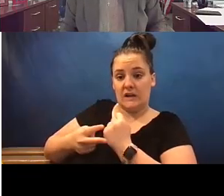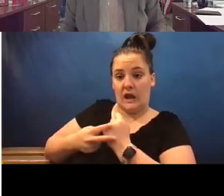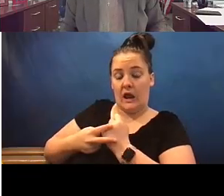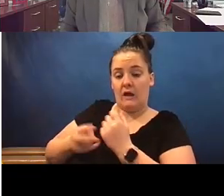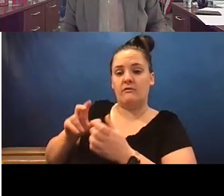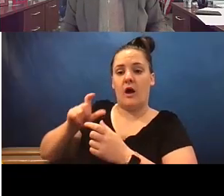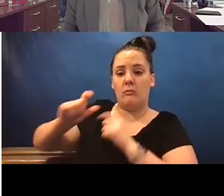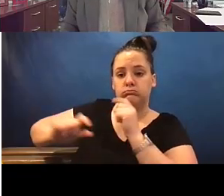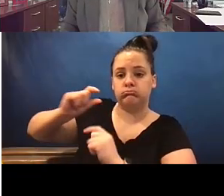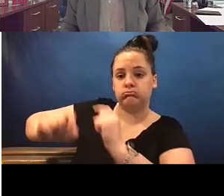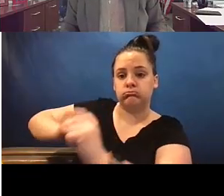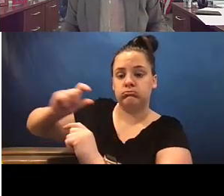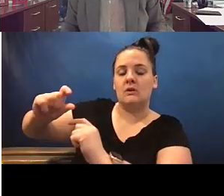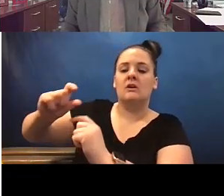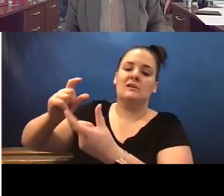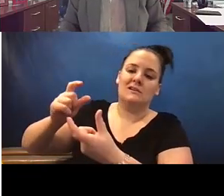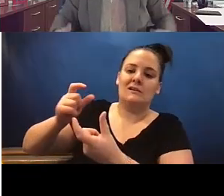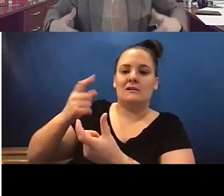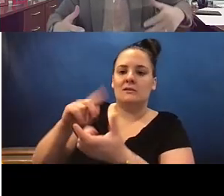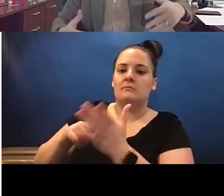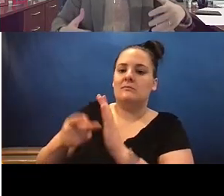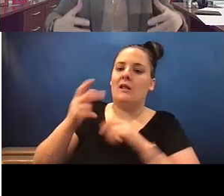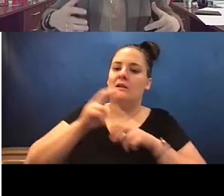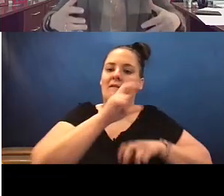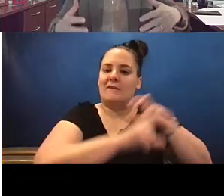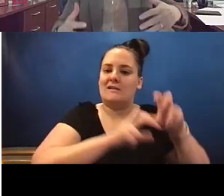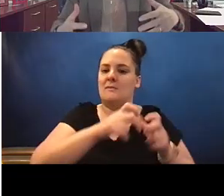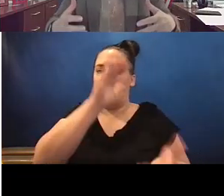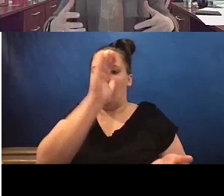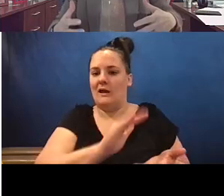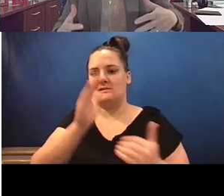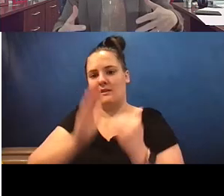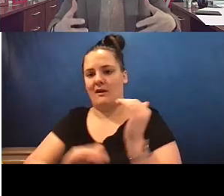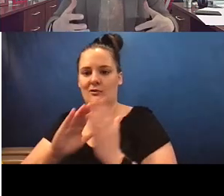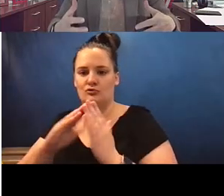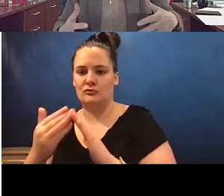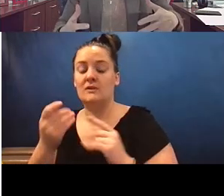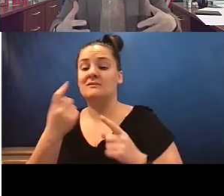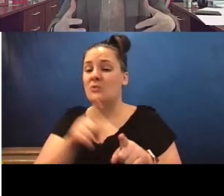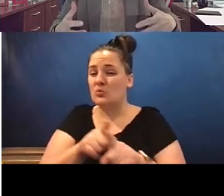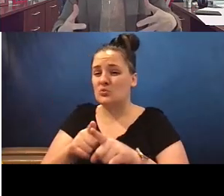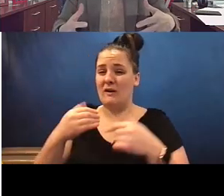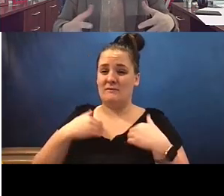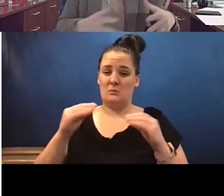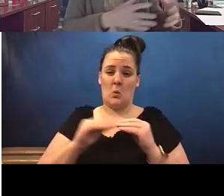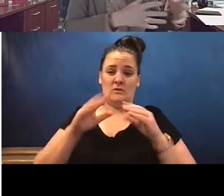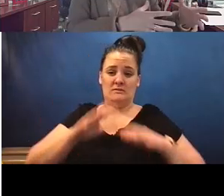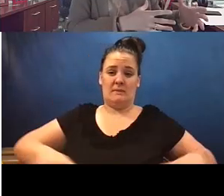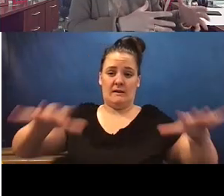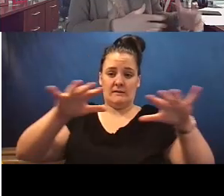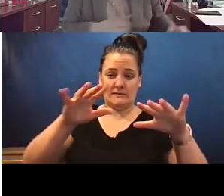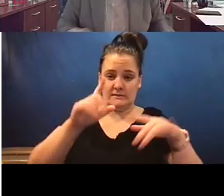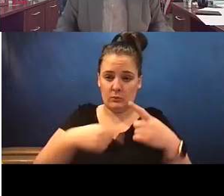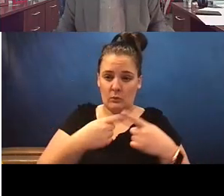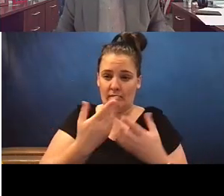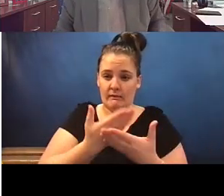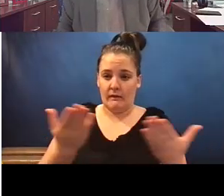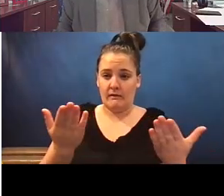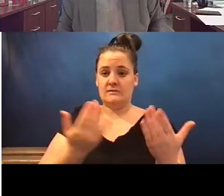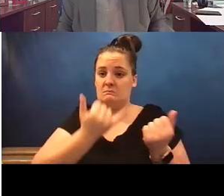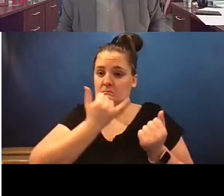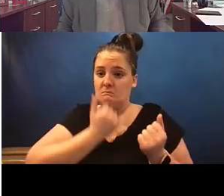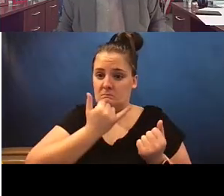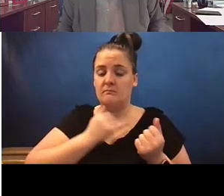lower investment incomes, while they also have that larger space when things go wrong to dip into rainy